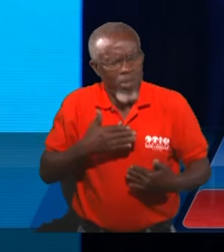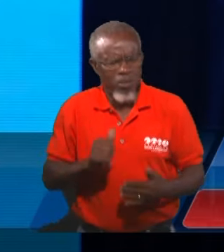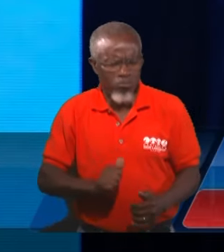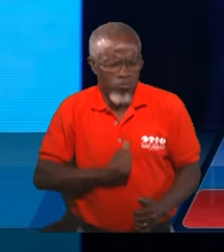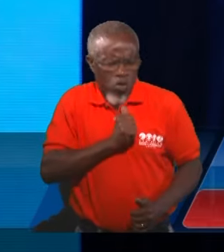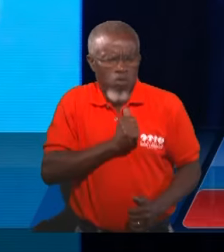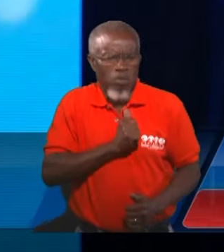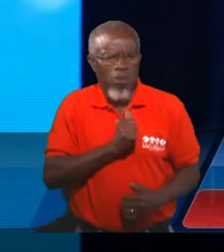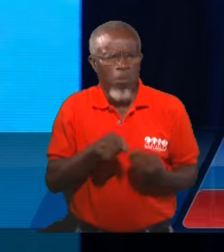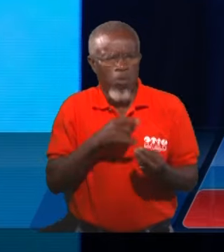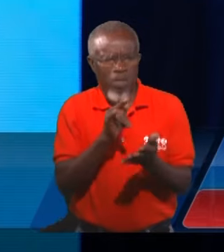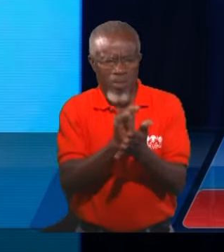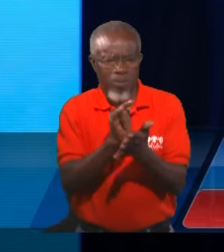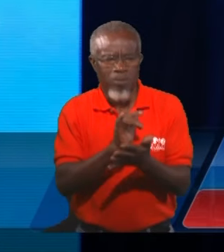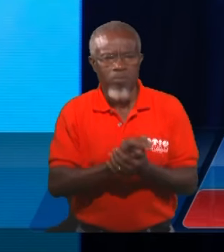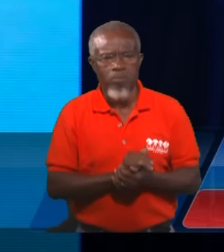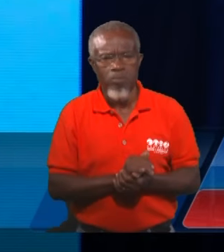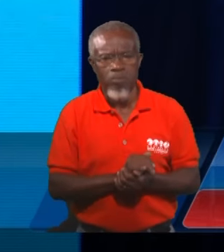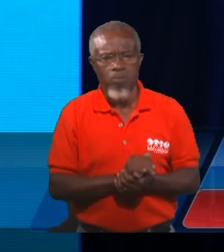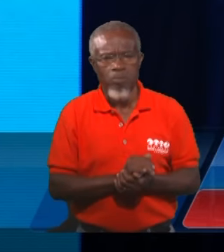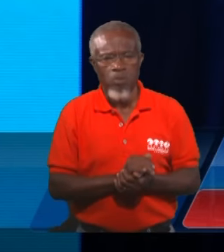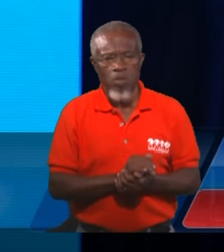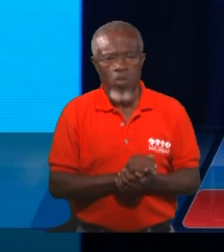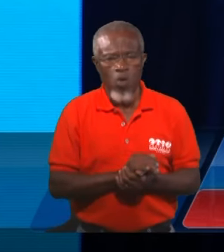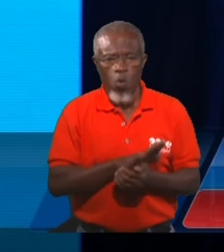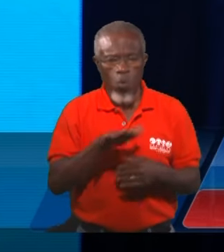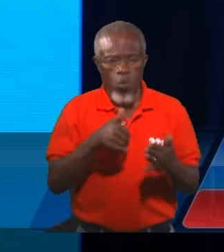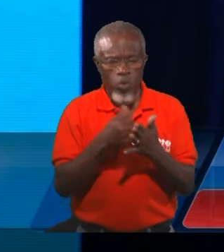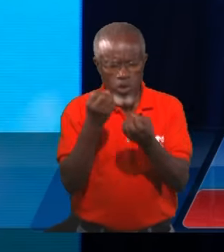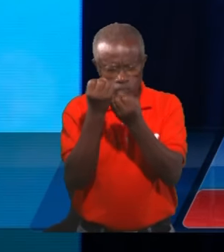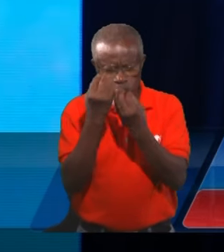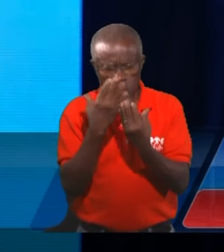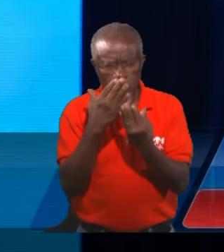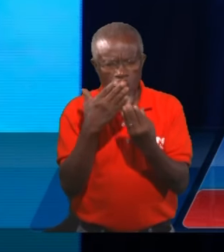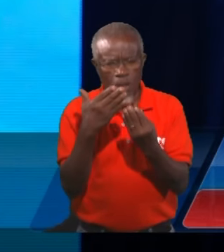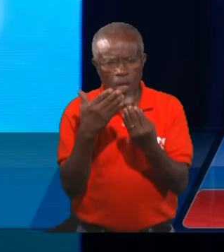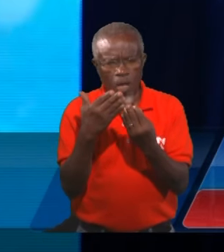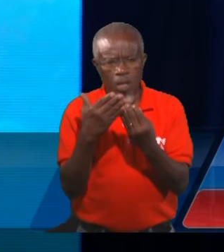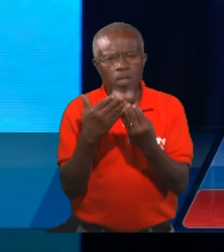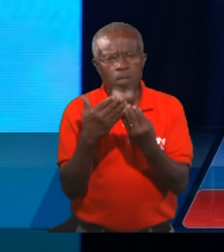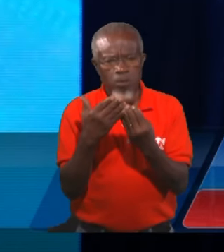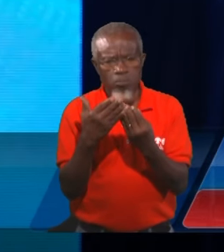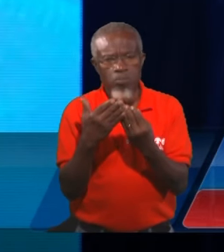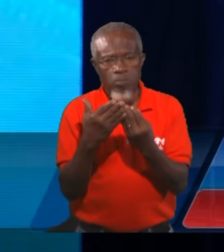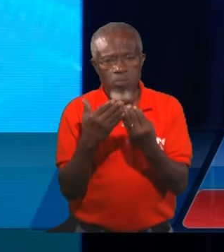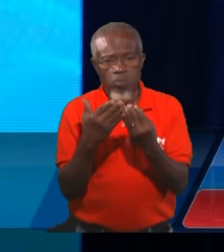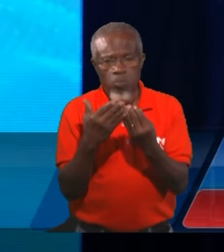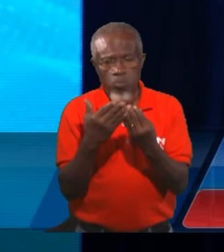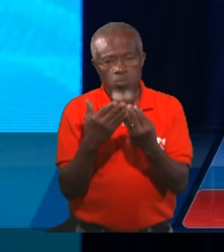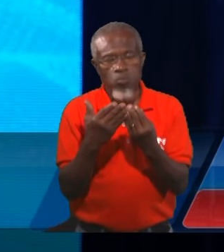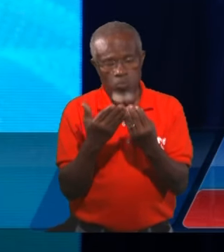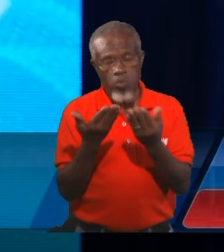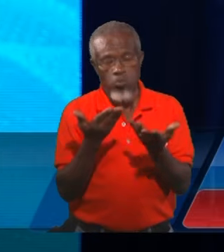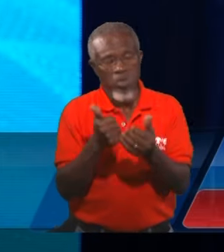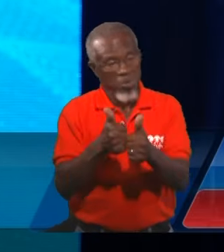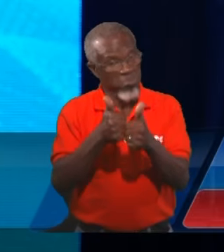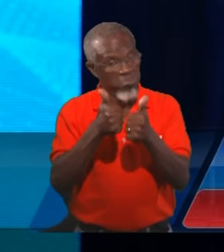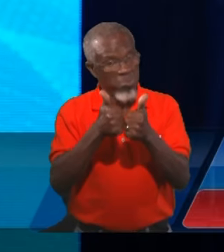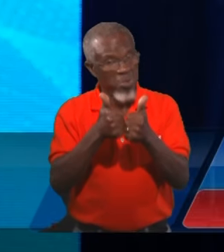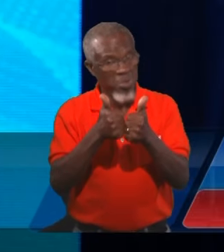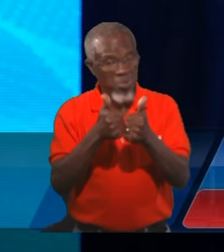Our data center is one of the most advanced in the Western Hemisphere and is equipped